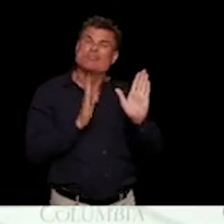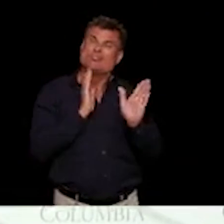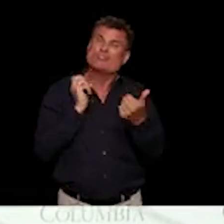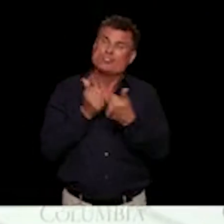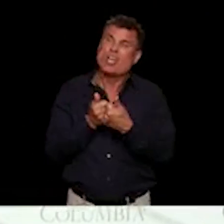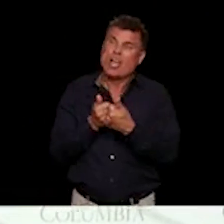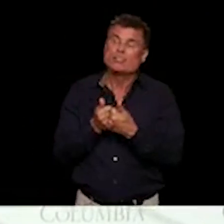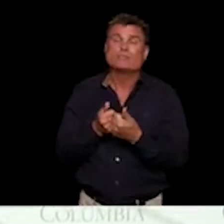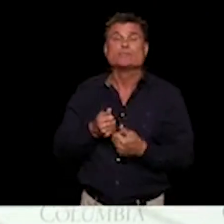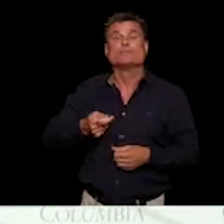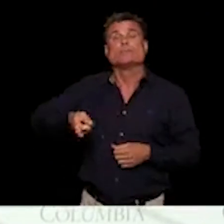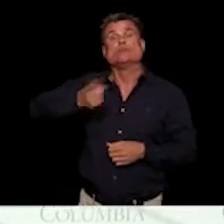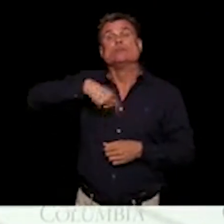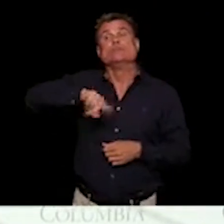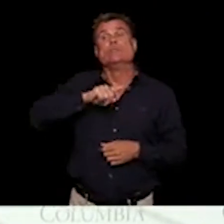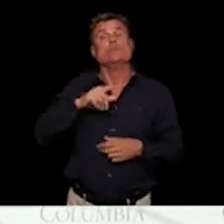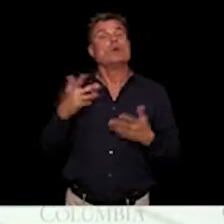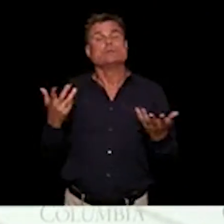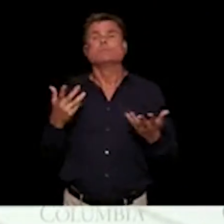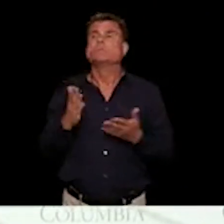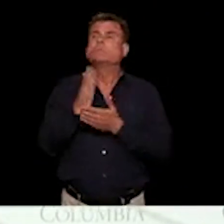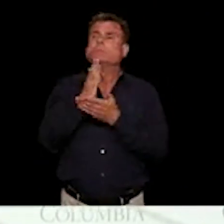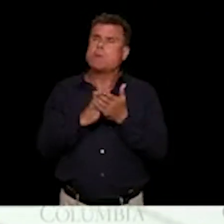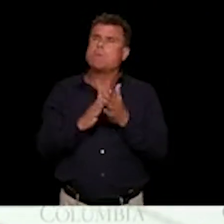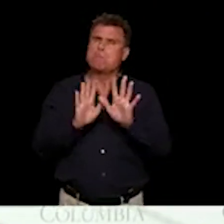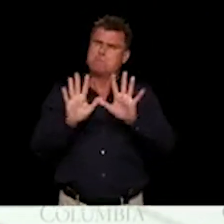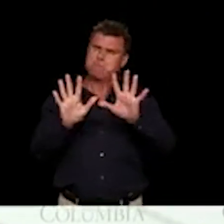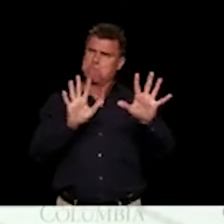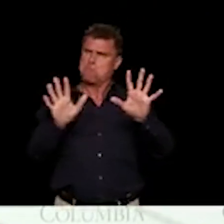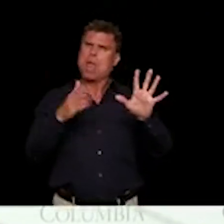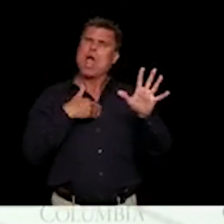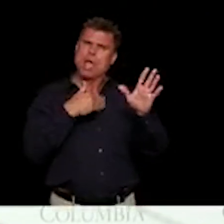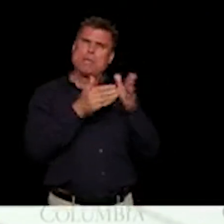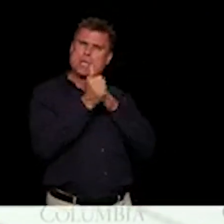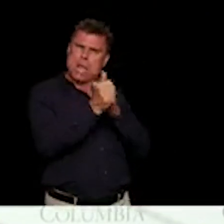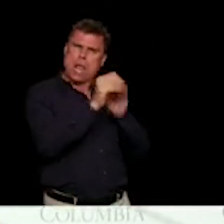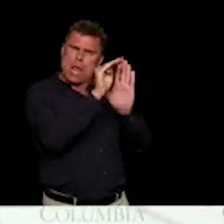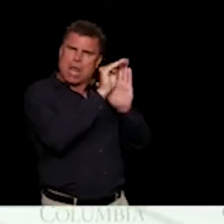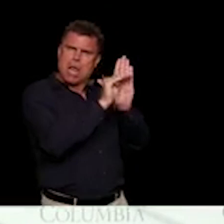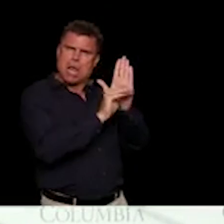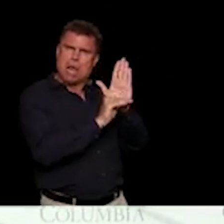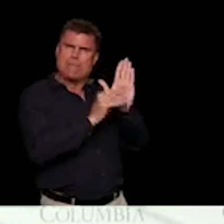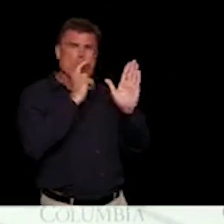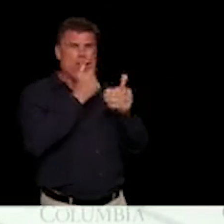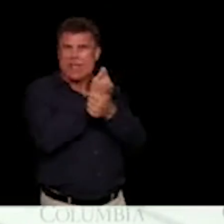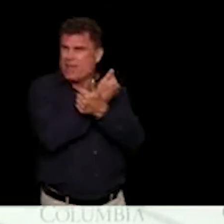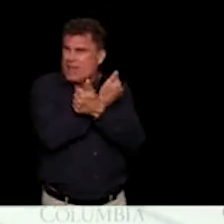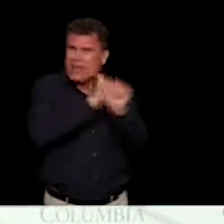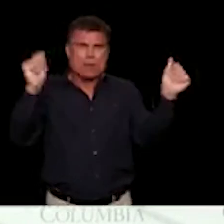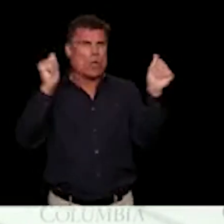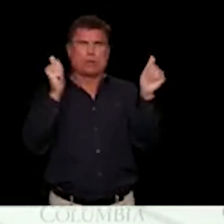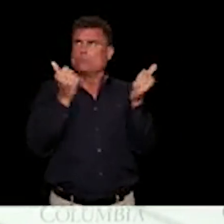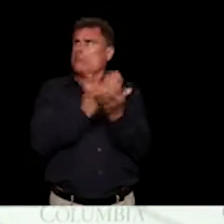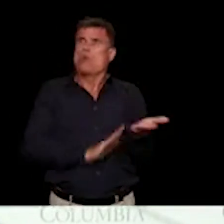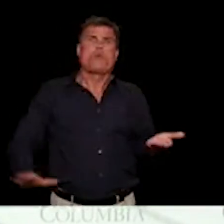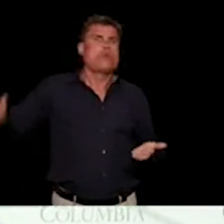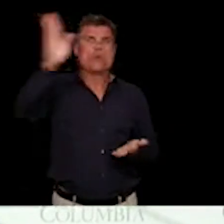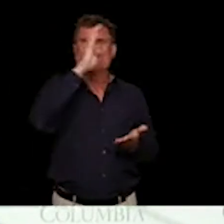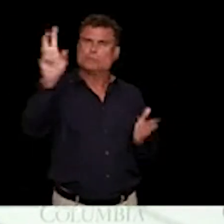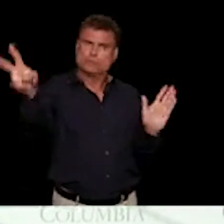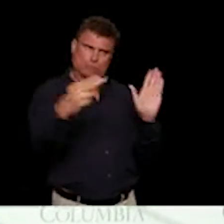on the characteristics of COVID-19, knowing how it's transmitted, knowing that transmission can occur more easily indoors and